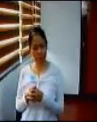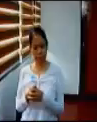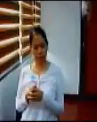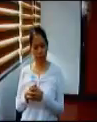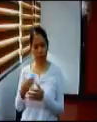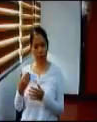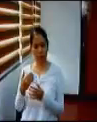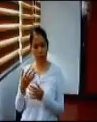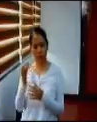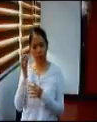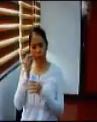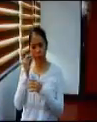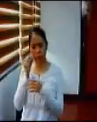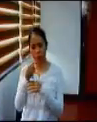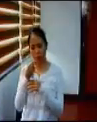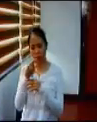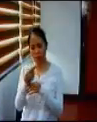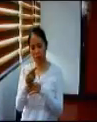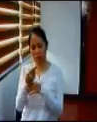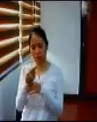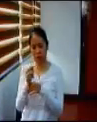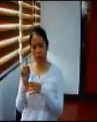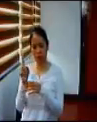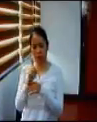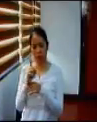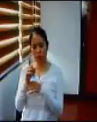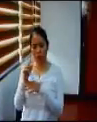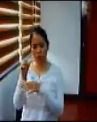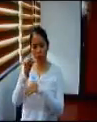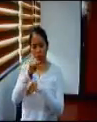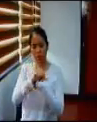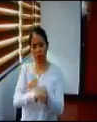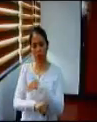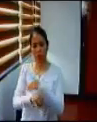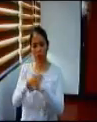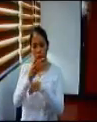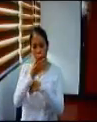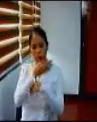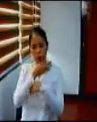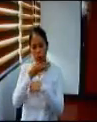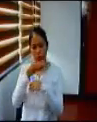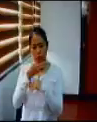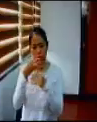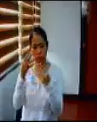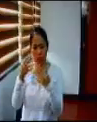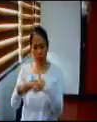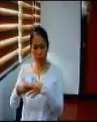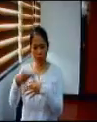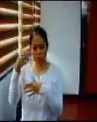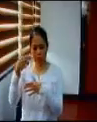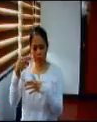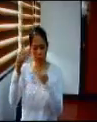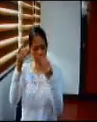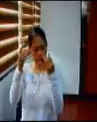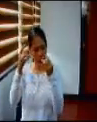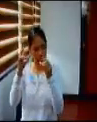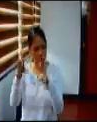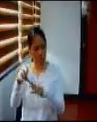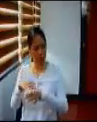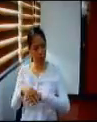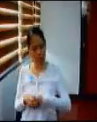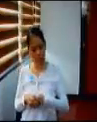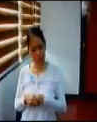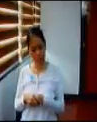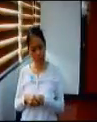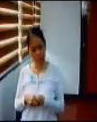We've often said that, what dominates Philippine agriculture today are hybrids. These are the ones that have